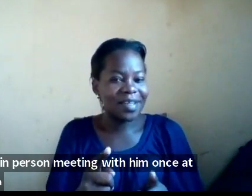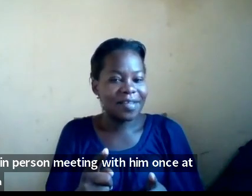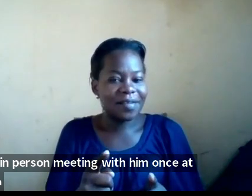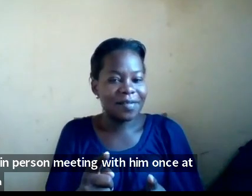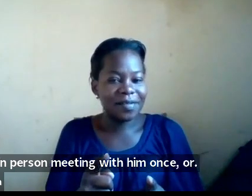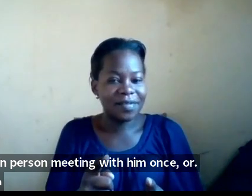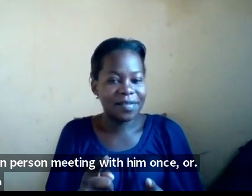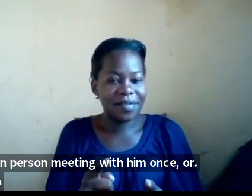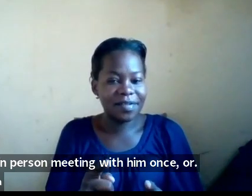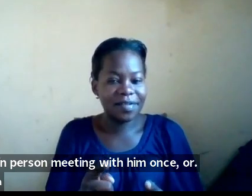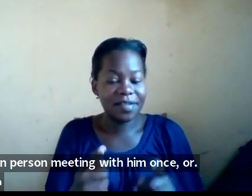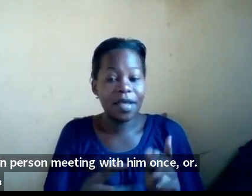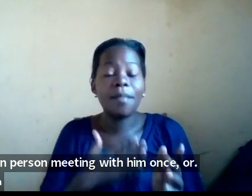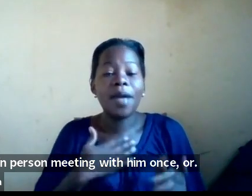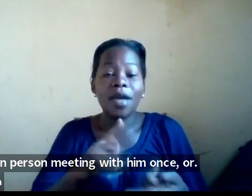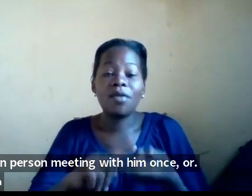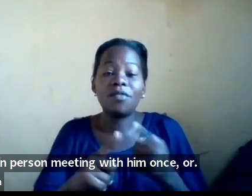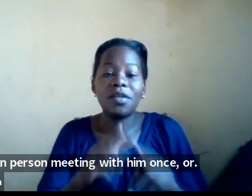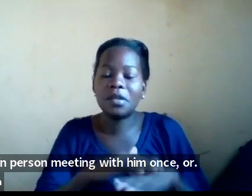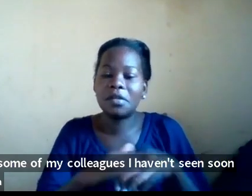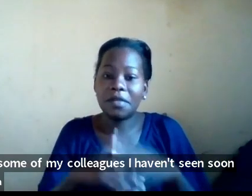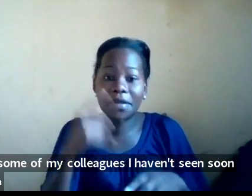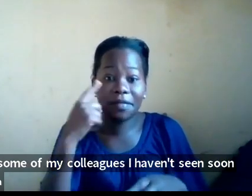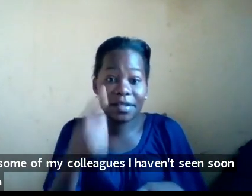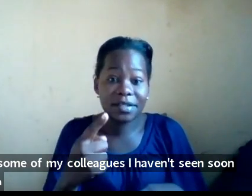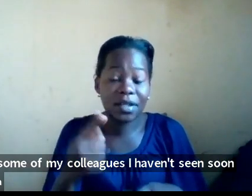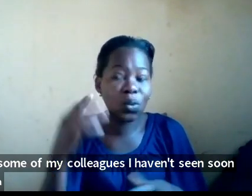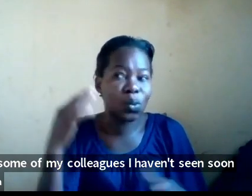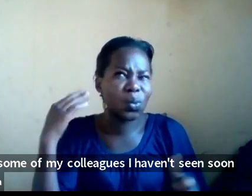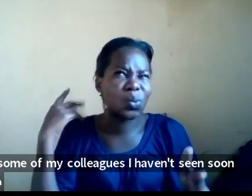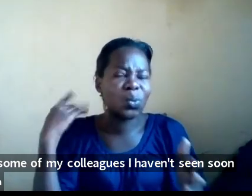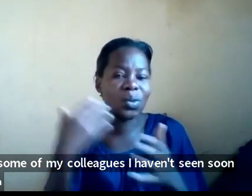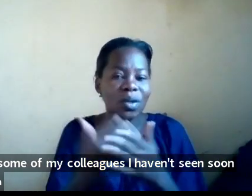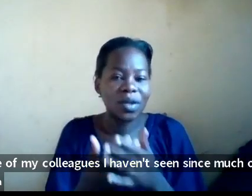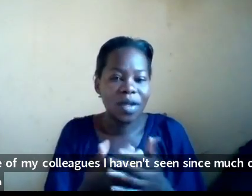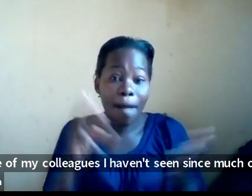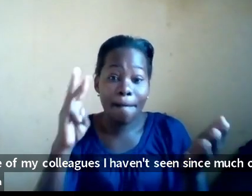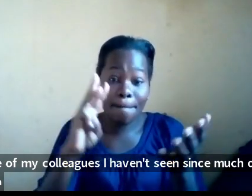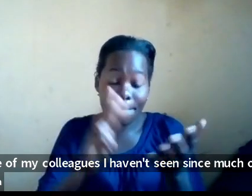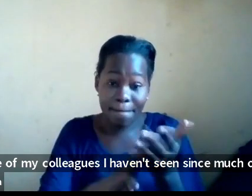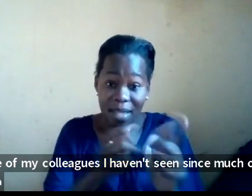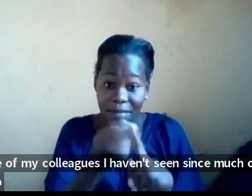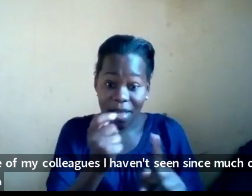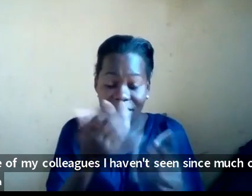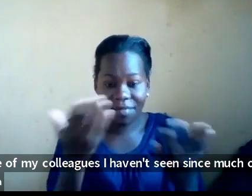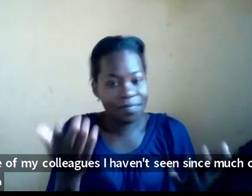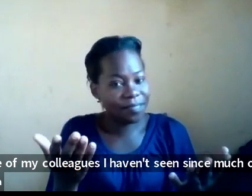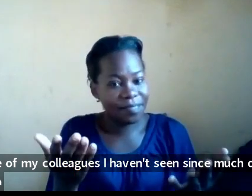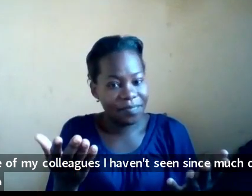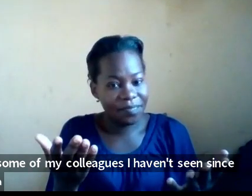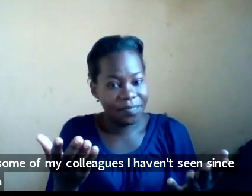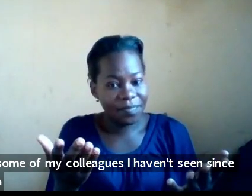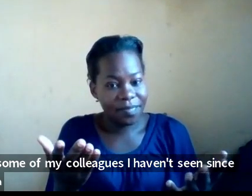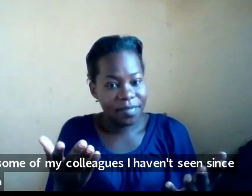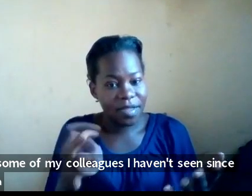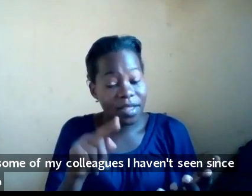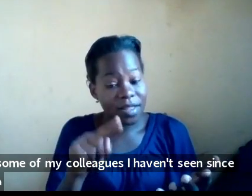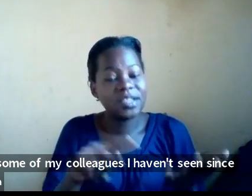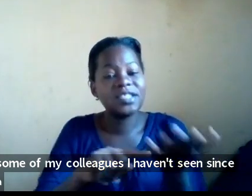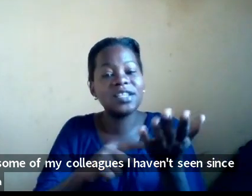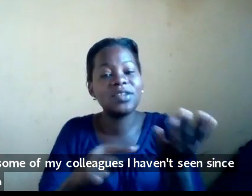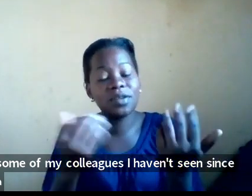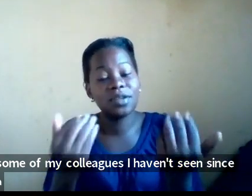Let's say some of my colleagues I haven't seen since March or something like that. So these technologies are here for